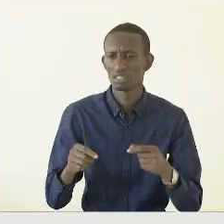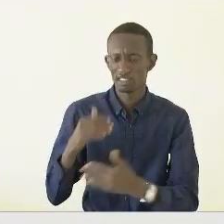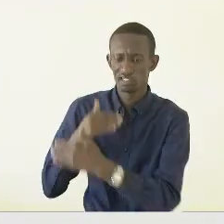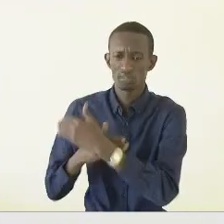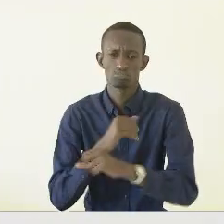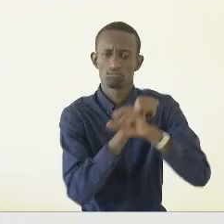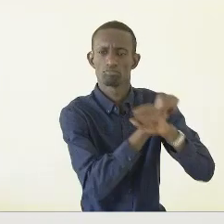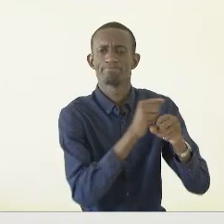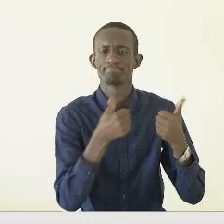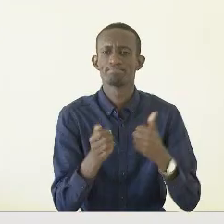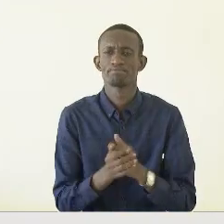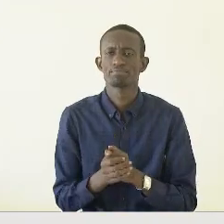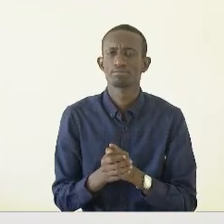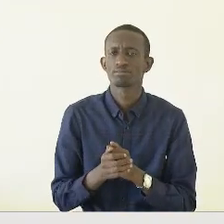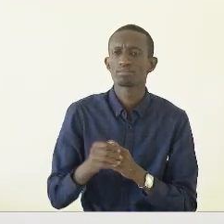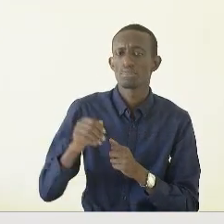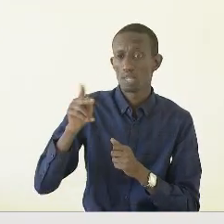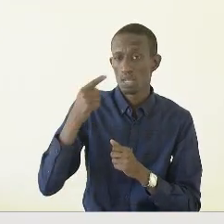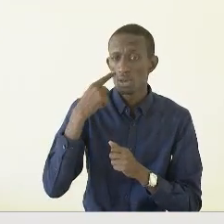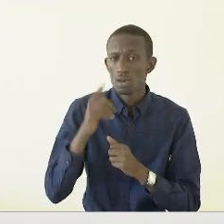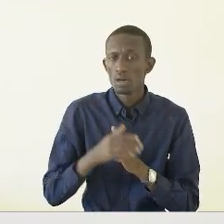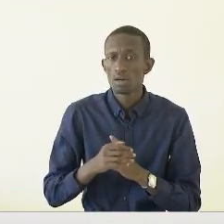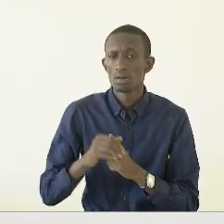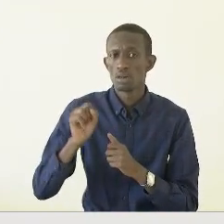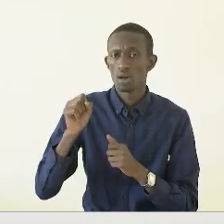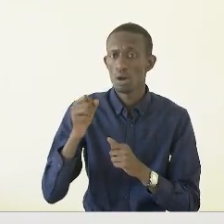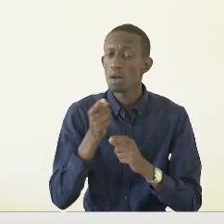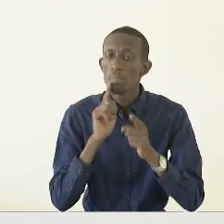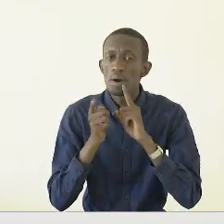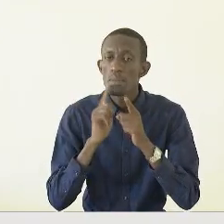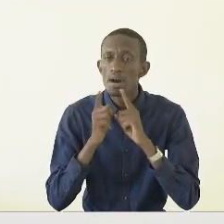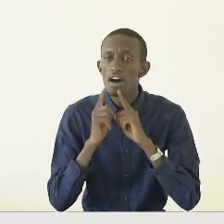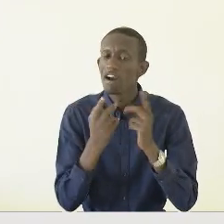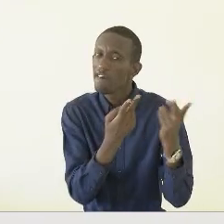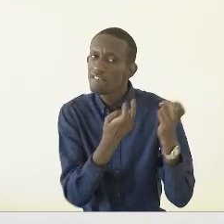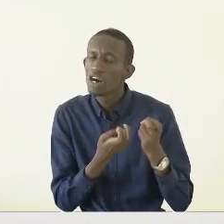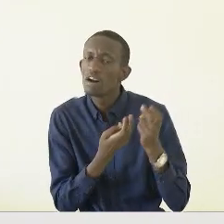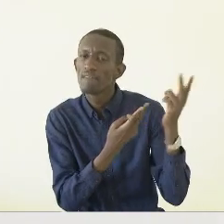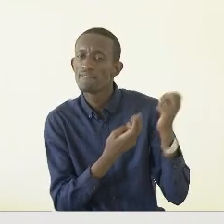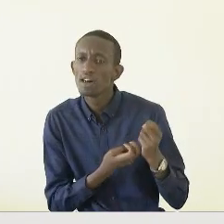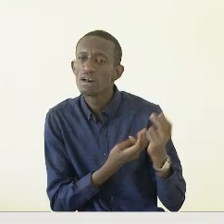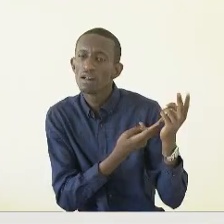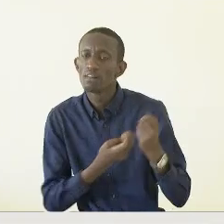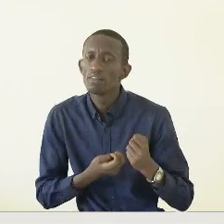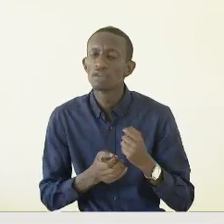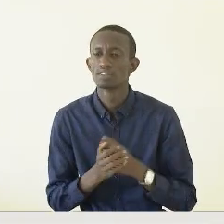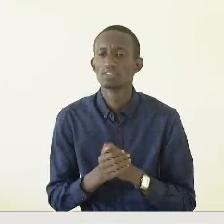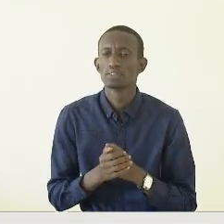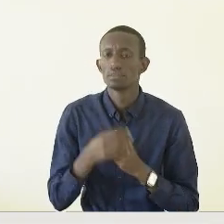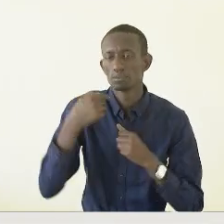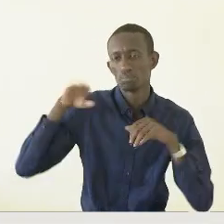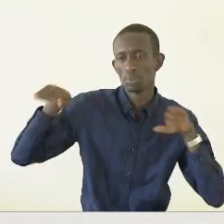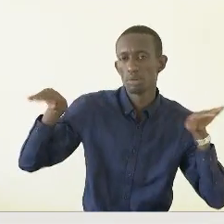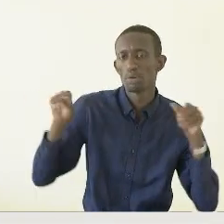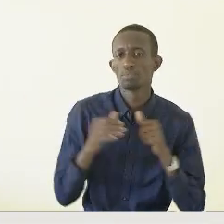are colored to attract insects. Then we have what we call stamen. Students, we have seen that stamen is